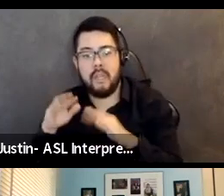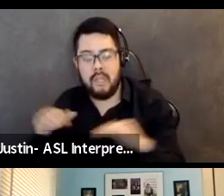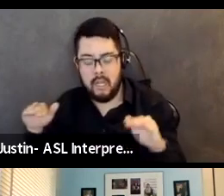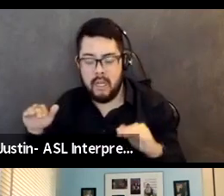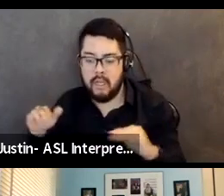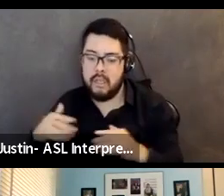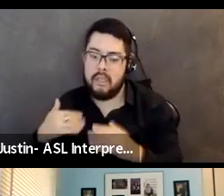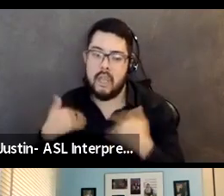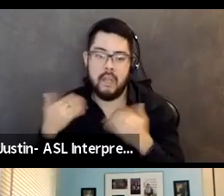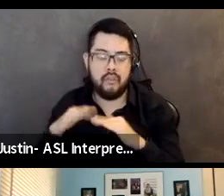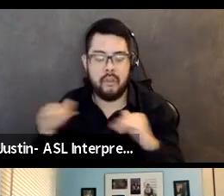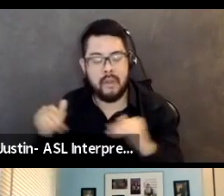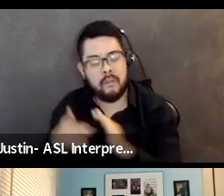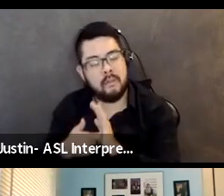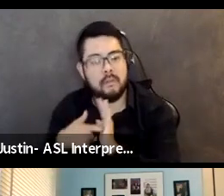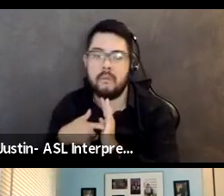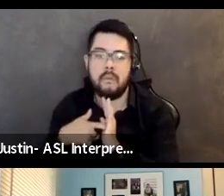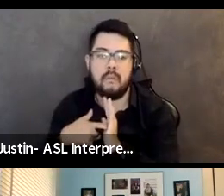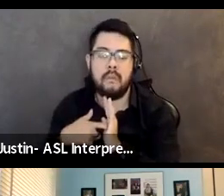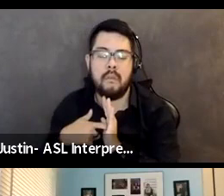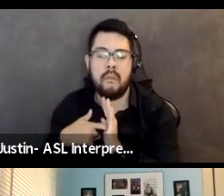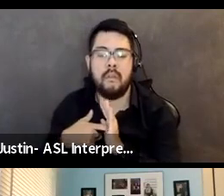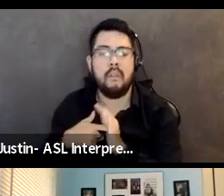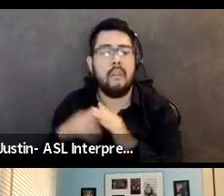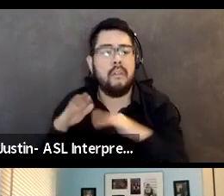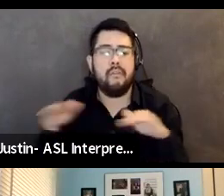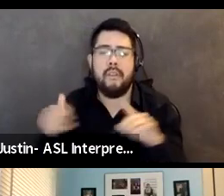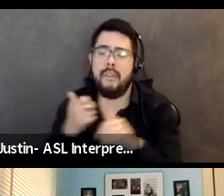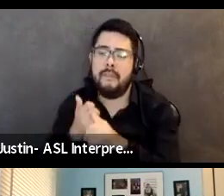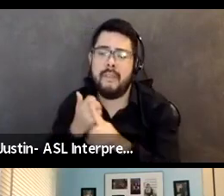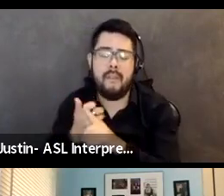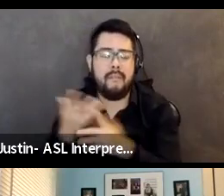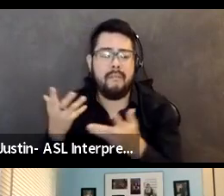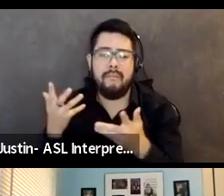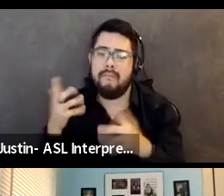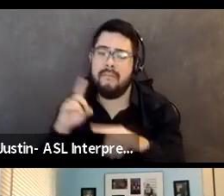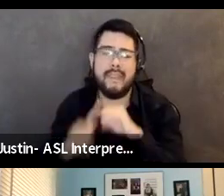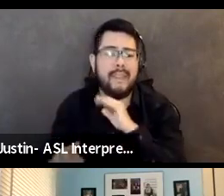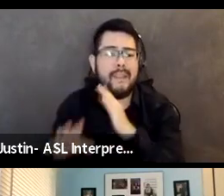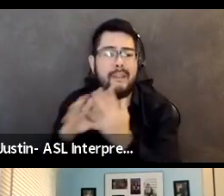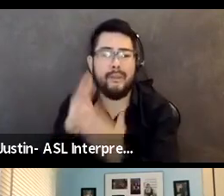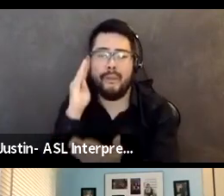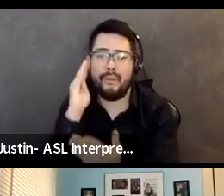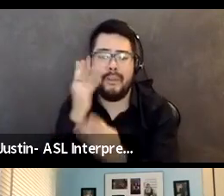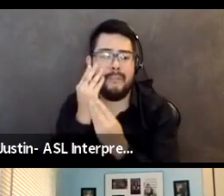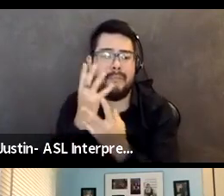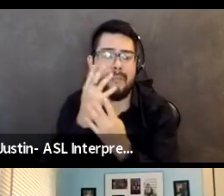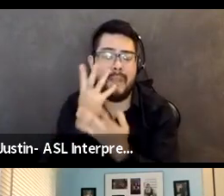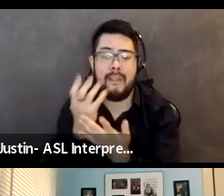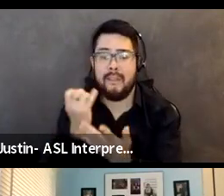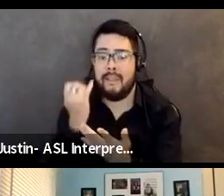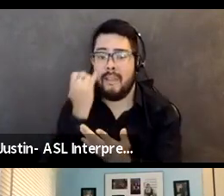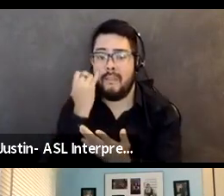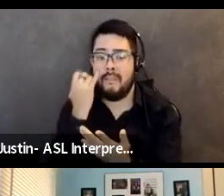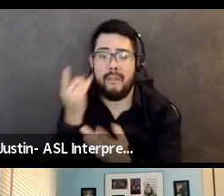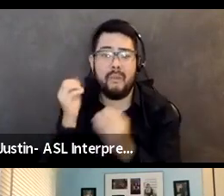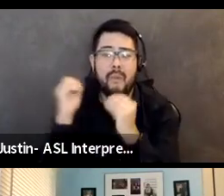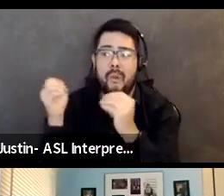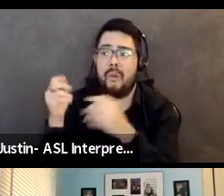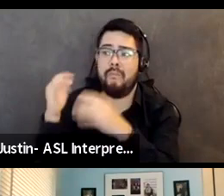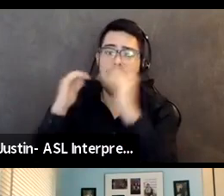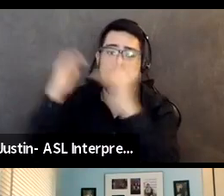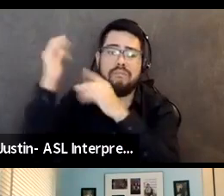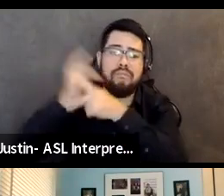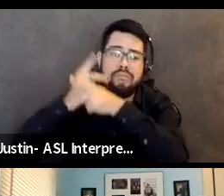they they we can the children will not be able to learn without their um concerted support in my